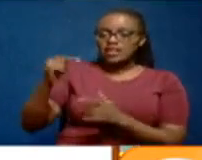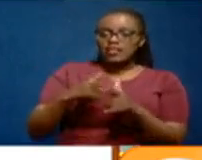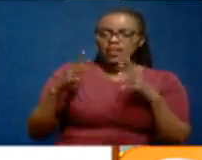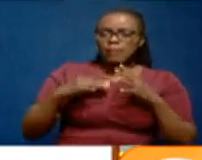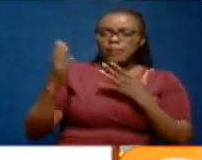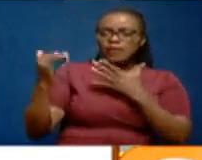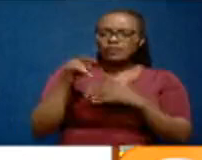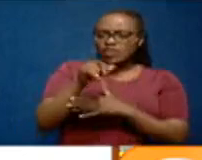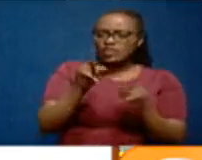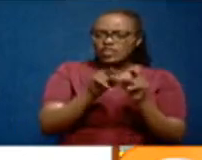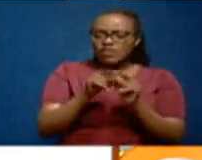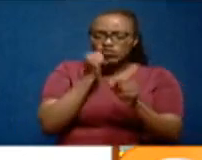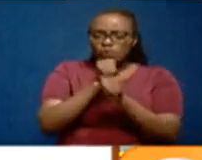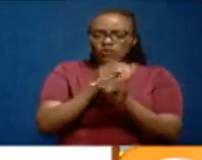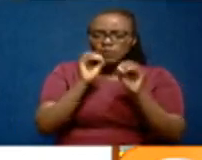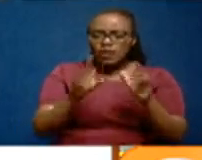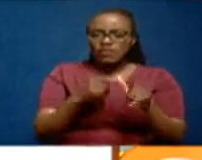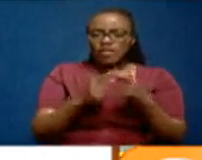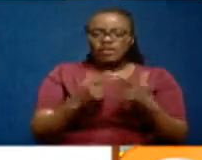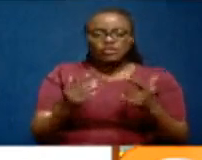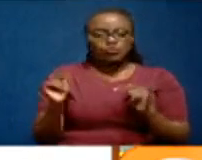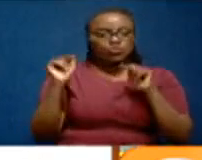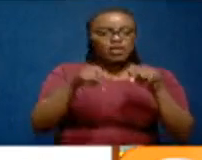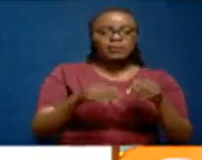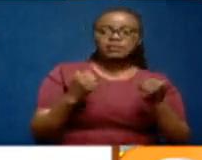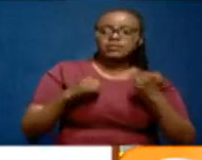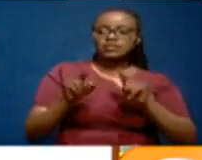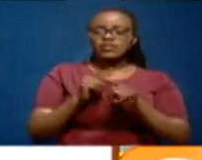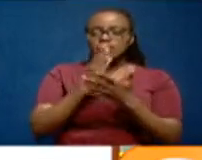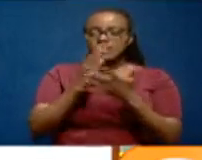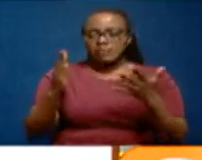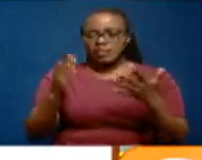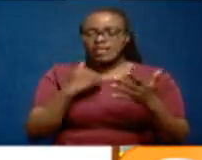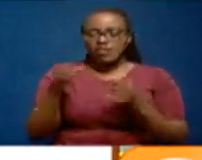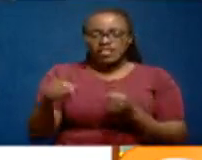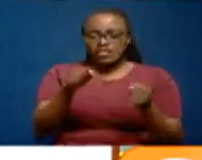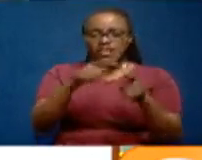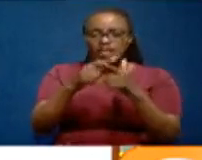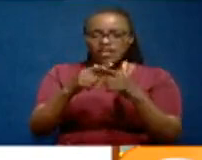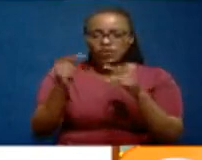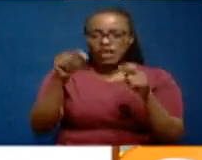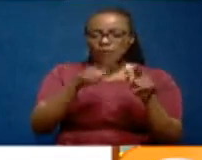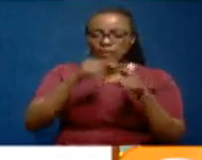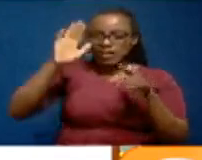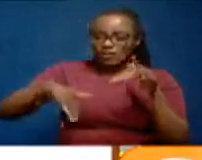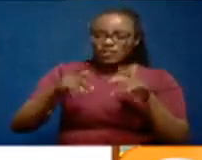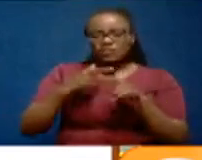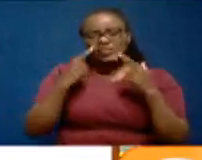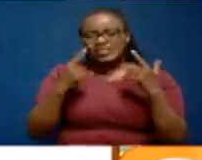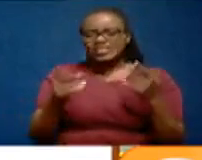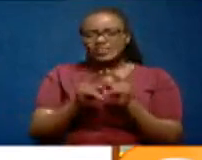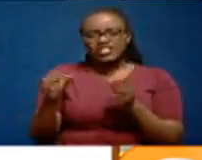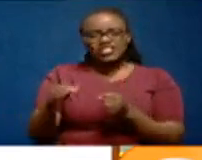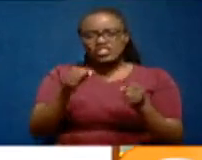people expect you to underperform. Then you show up. It's a bit like that Sakaja strategy. You say you come in late, and then you so it's ni